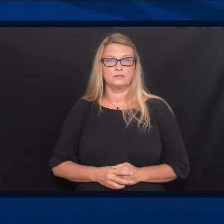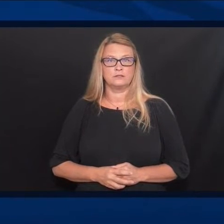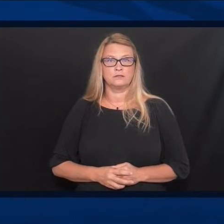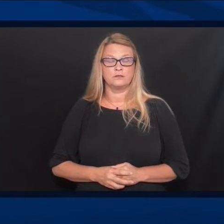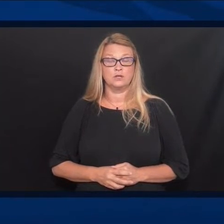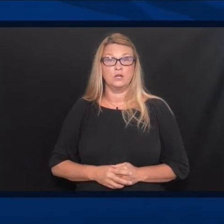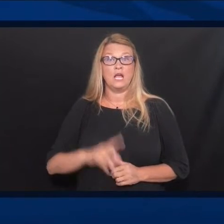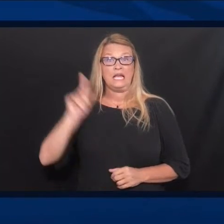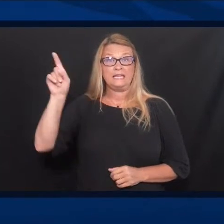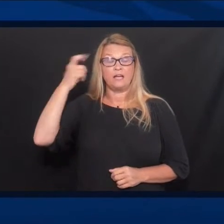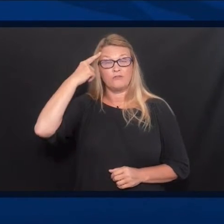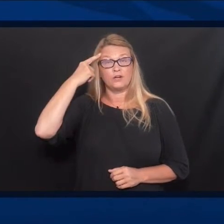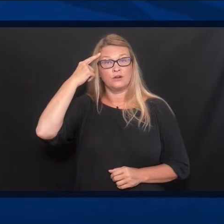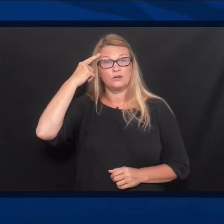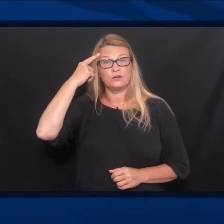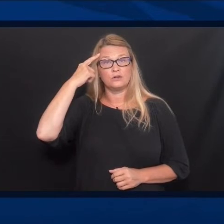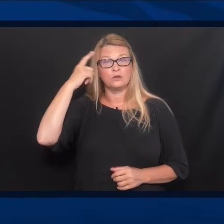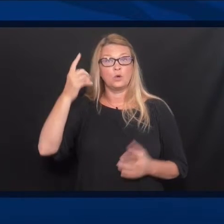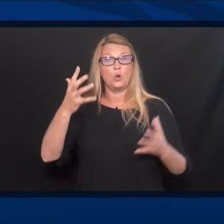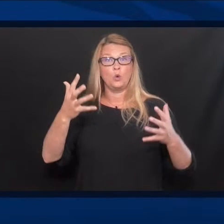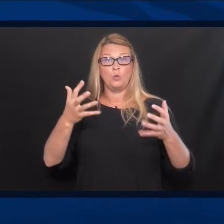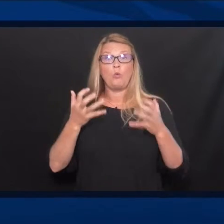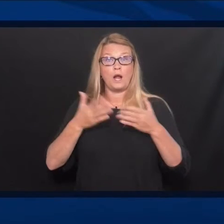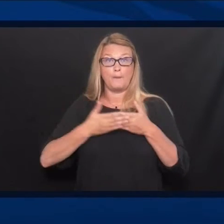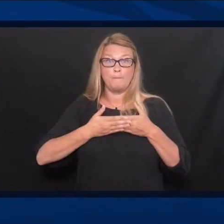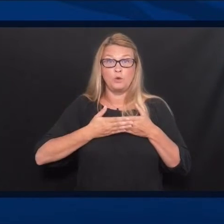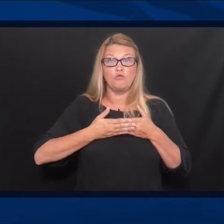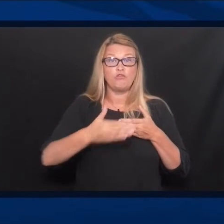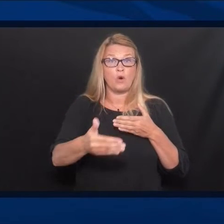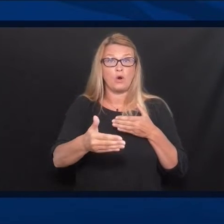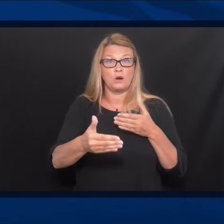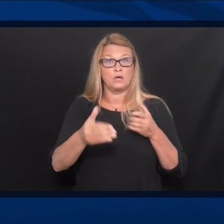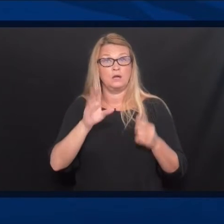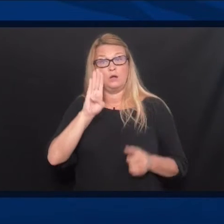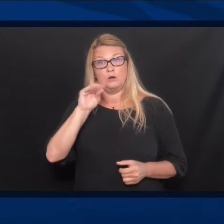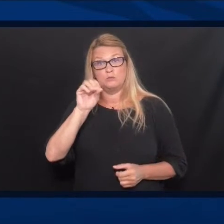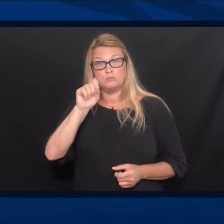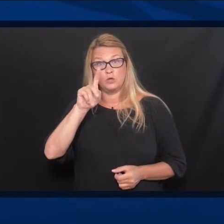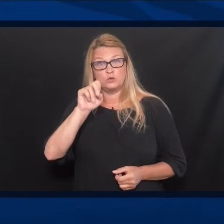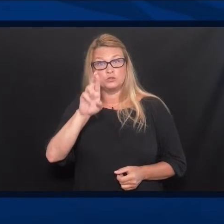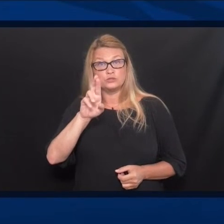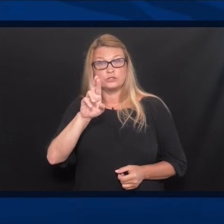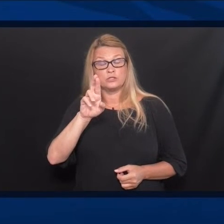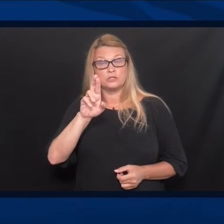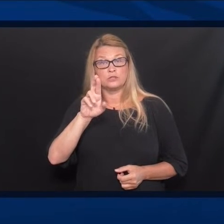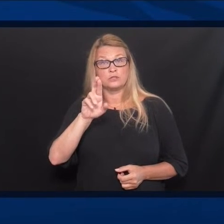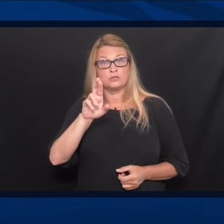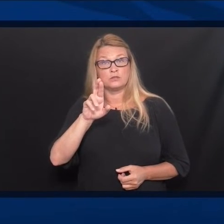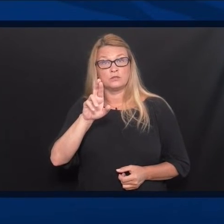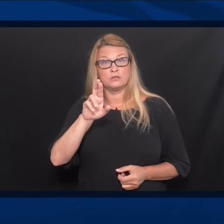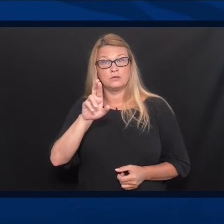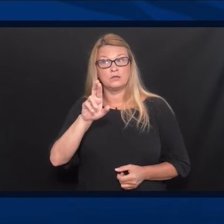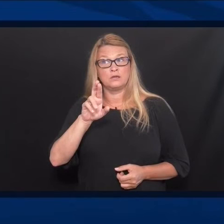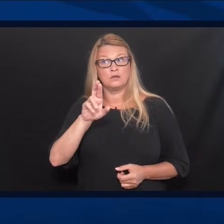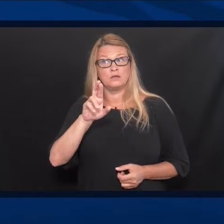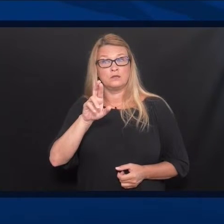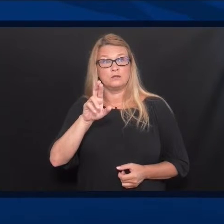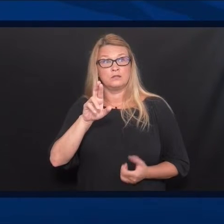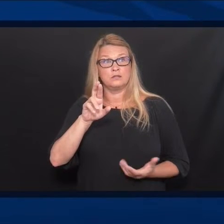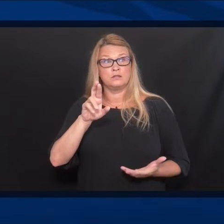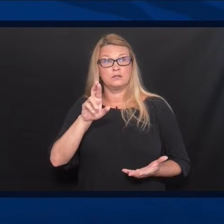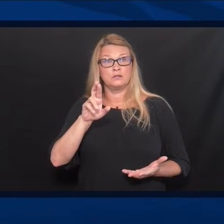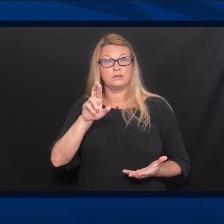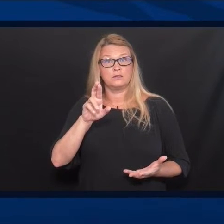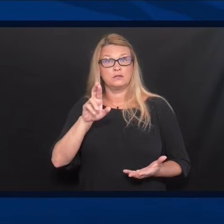forward with booster shots for the COVID vaccine, and you have holdups